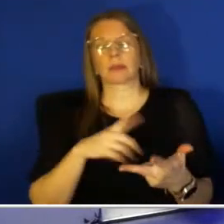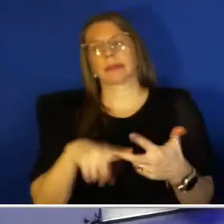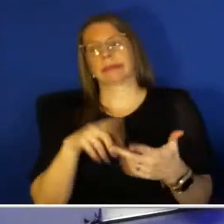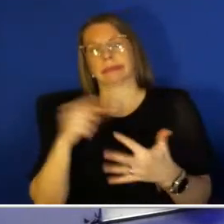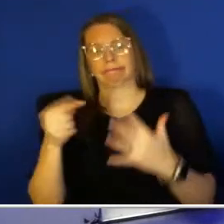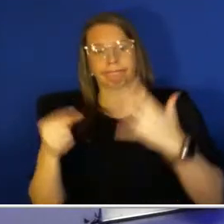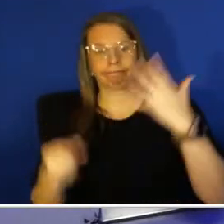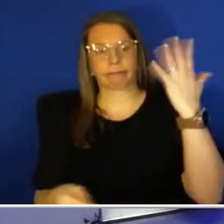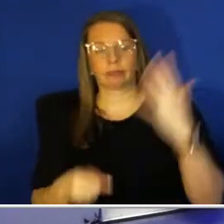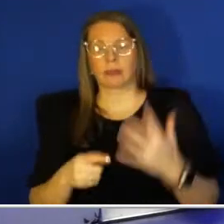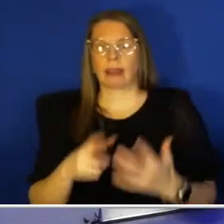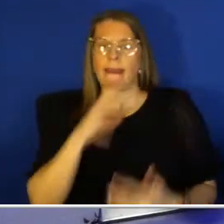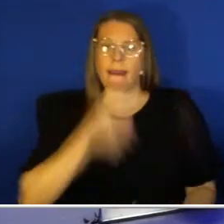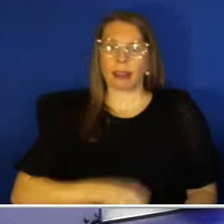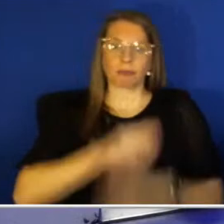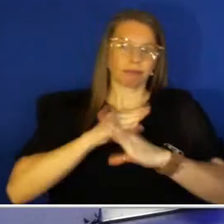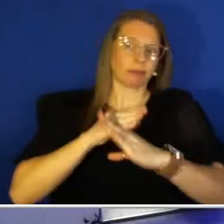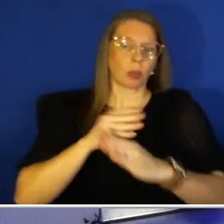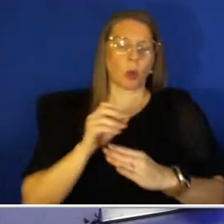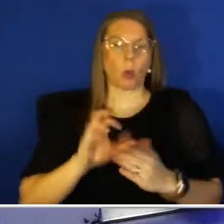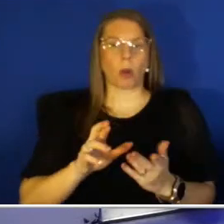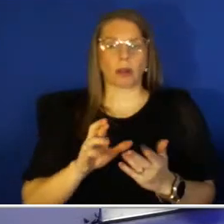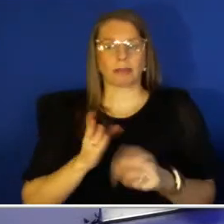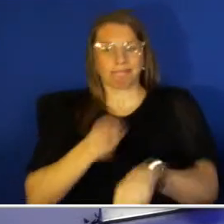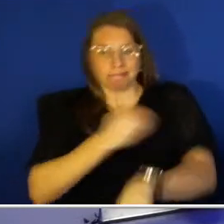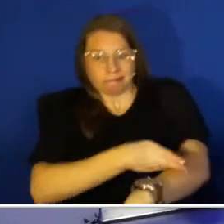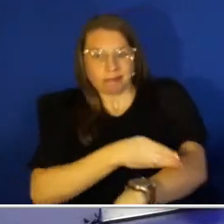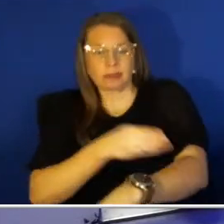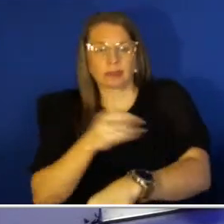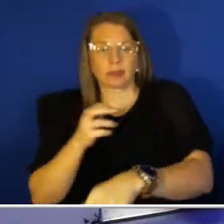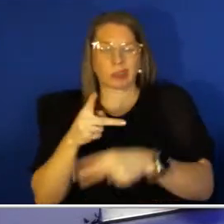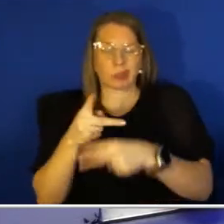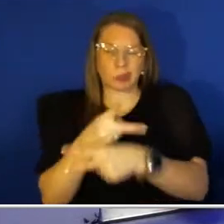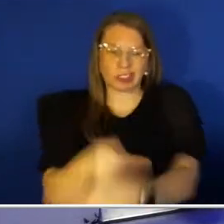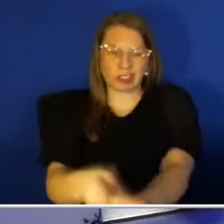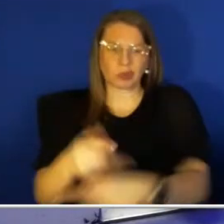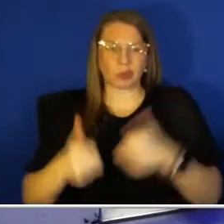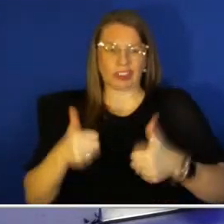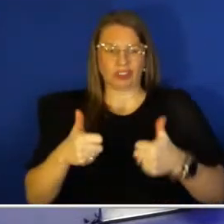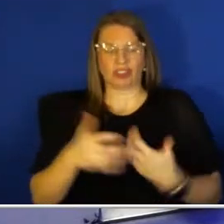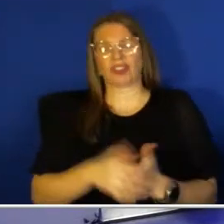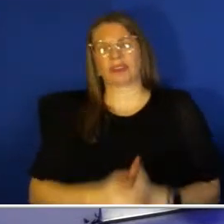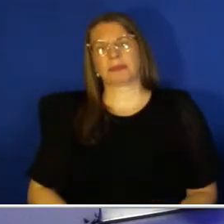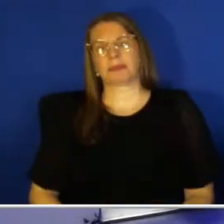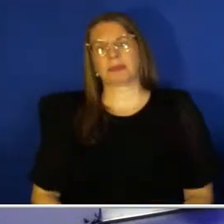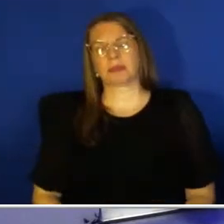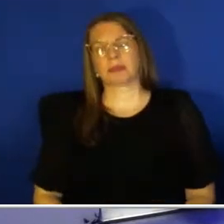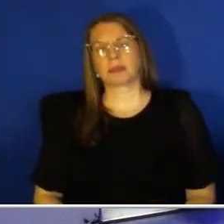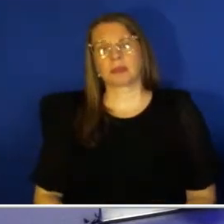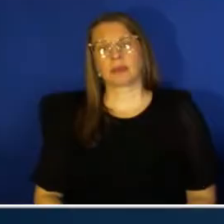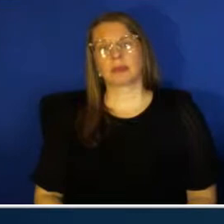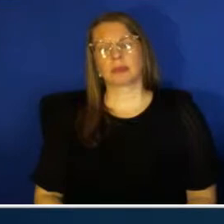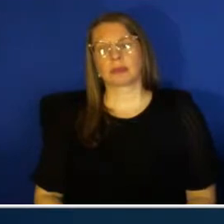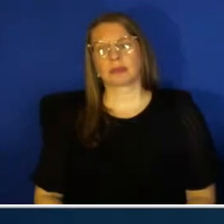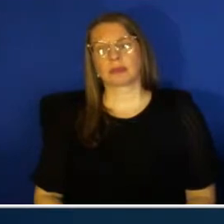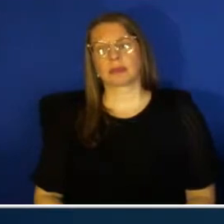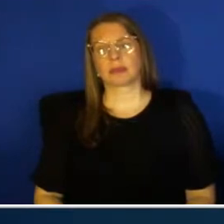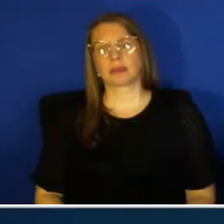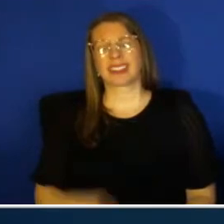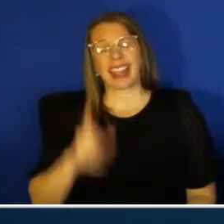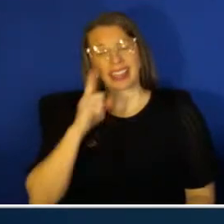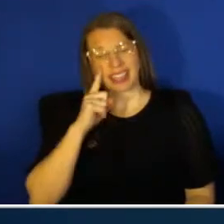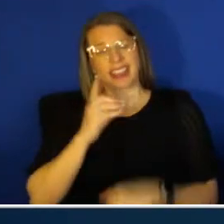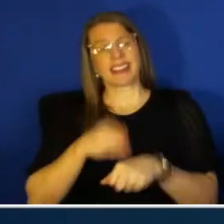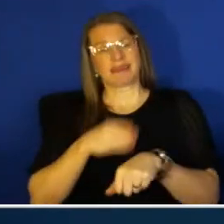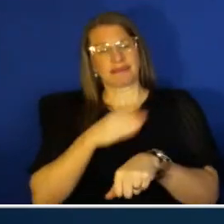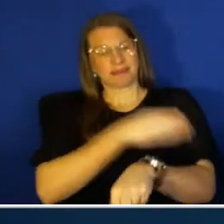big barrier? Is it getting better, or as we go on, is it worse? Where are we seeing the biggest dips? I do think that it's getting better. Okay. I